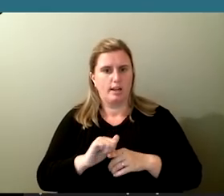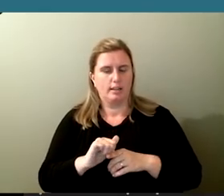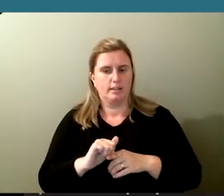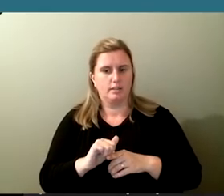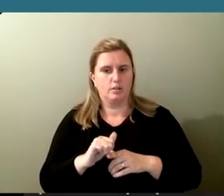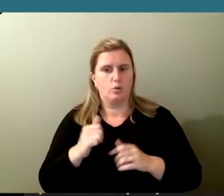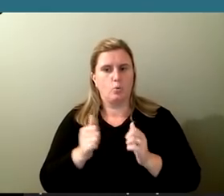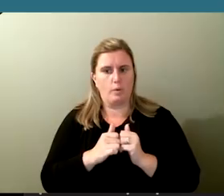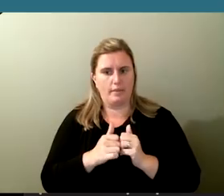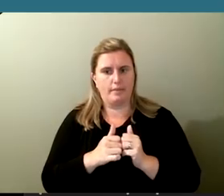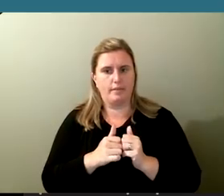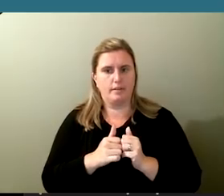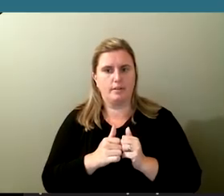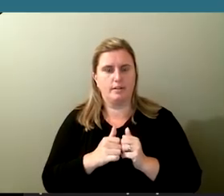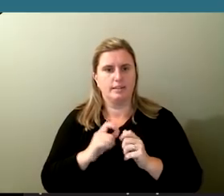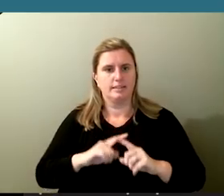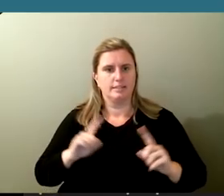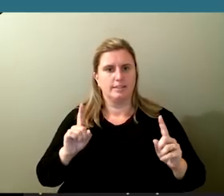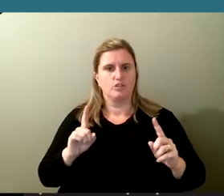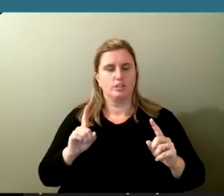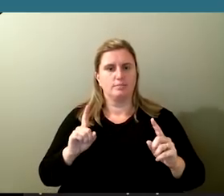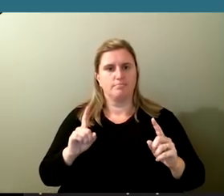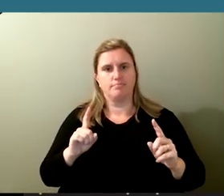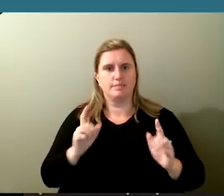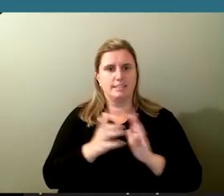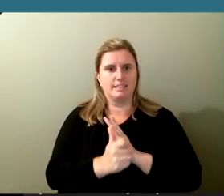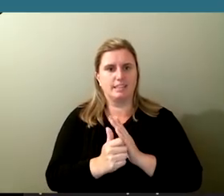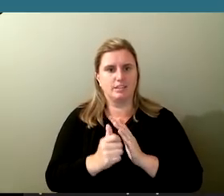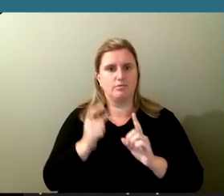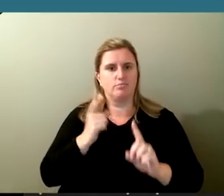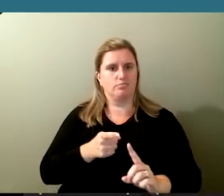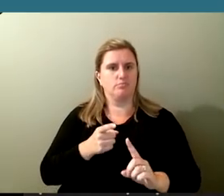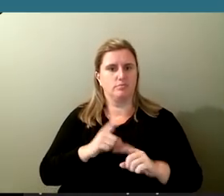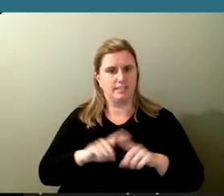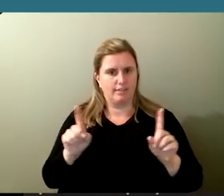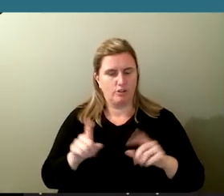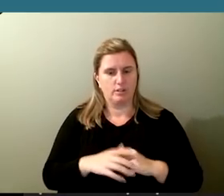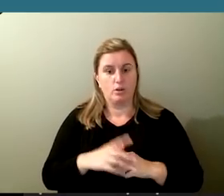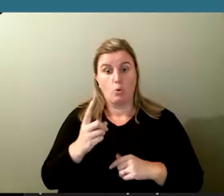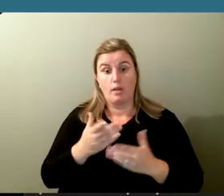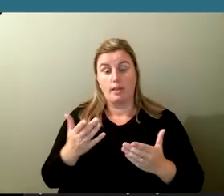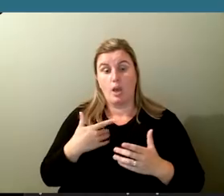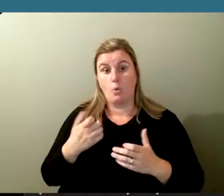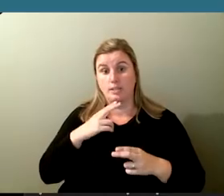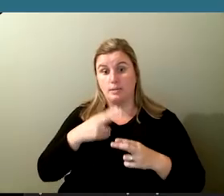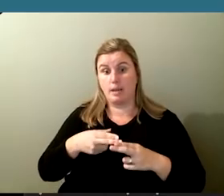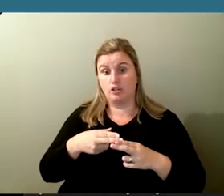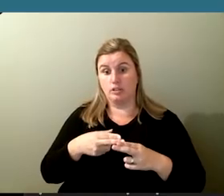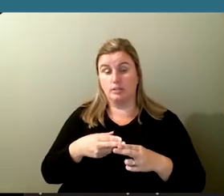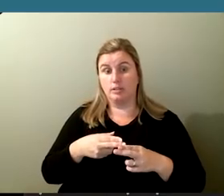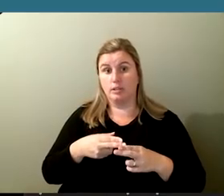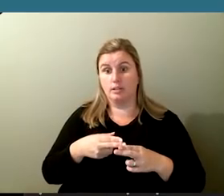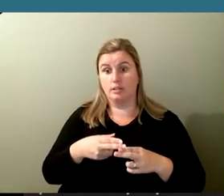with a different skill or target skill. One thing that I wanted to mention